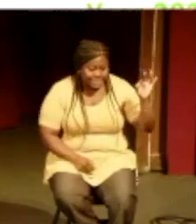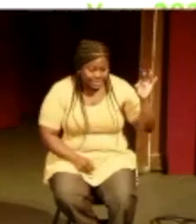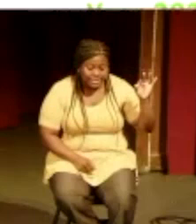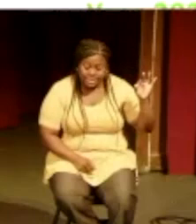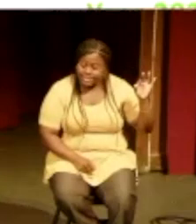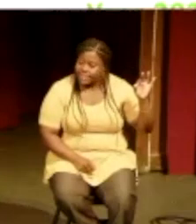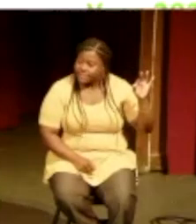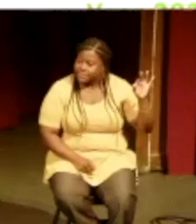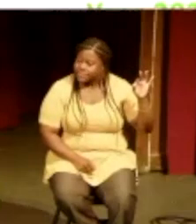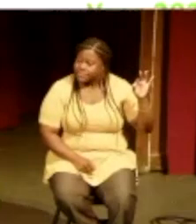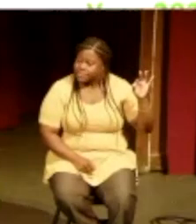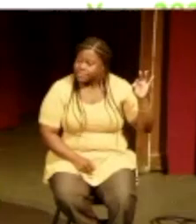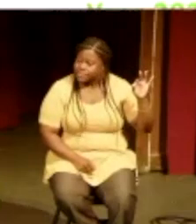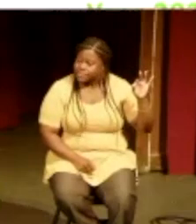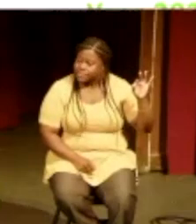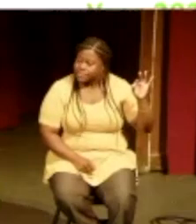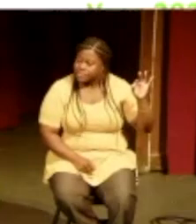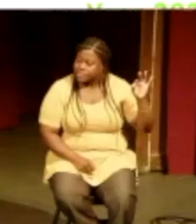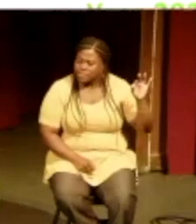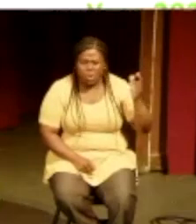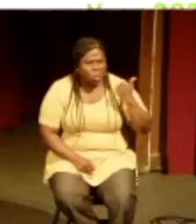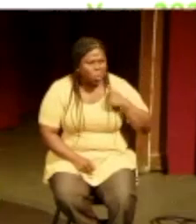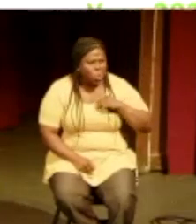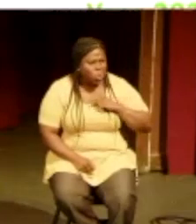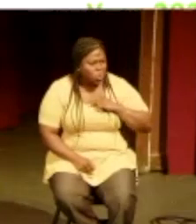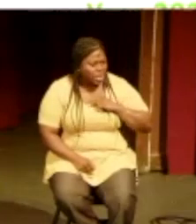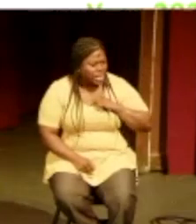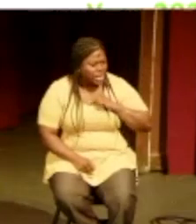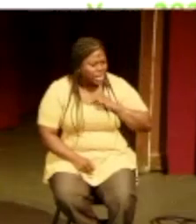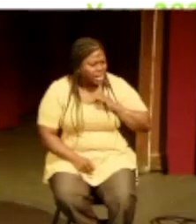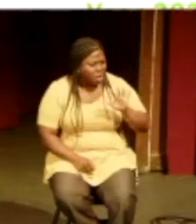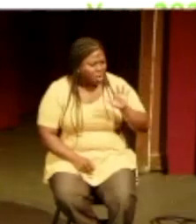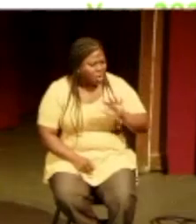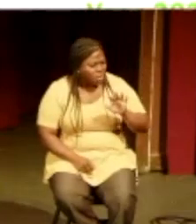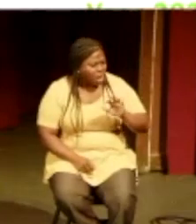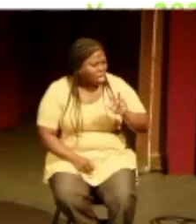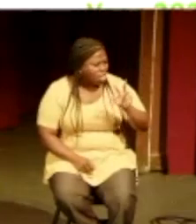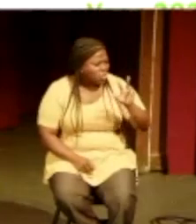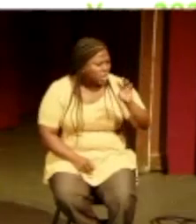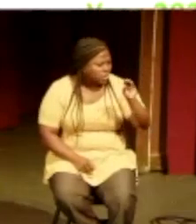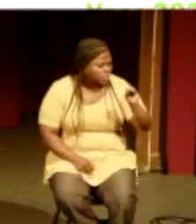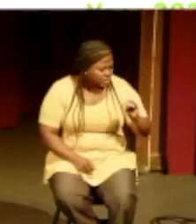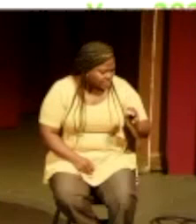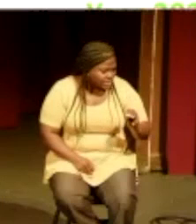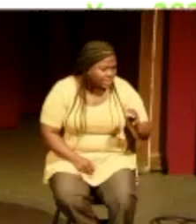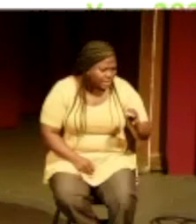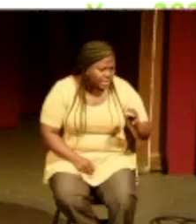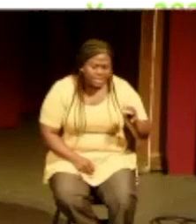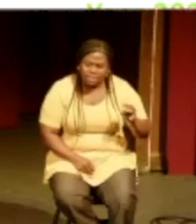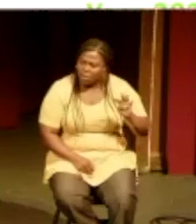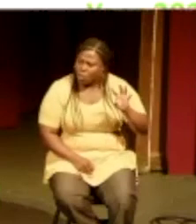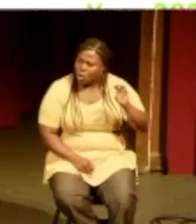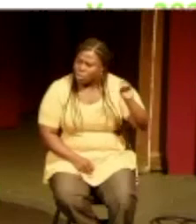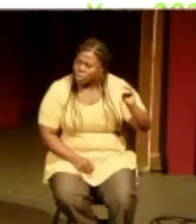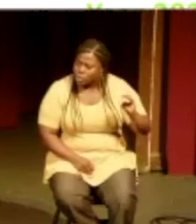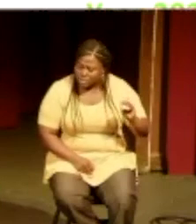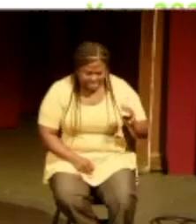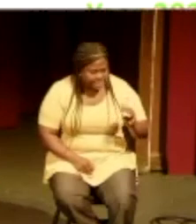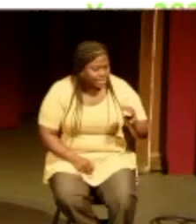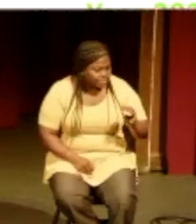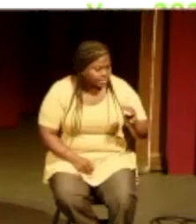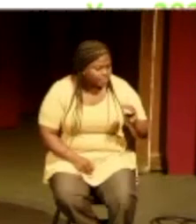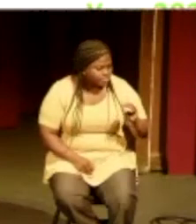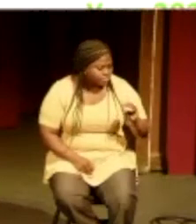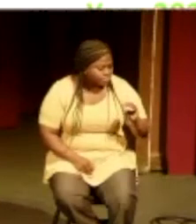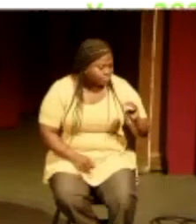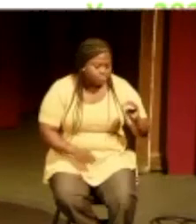And we are just about 3.5-4% off the pace from fall of 2019. So we're crushing it right now.